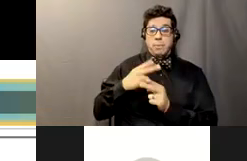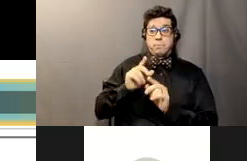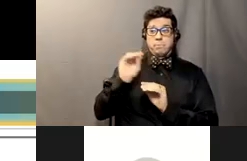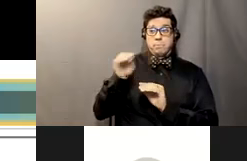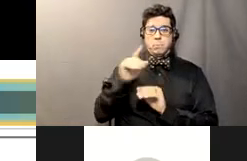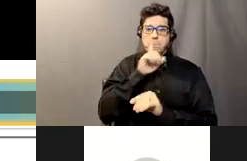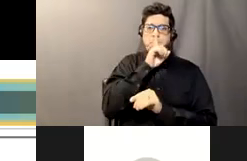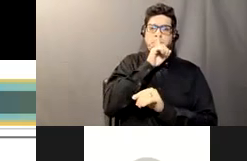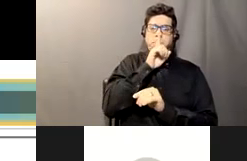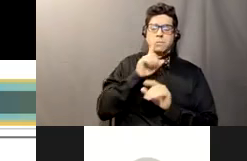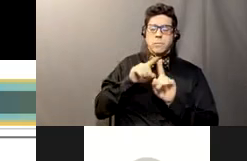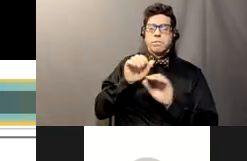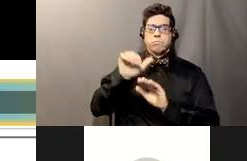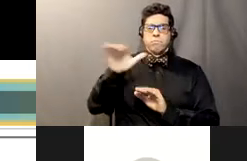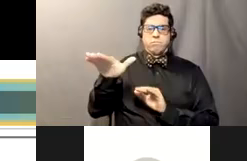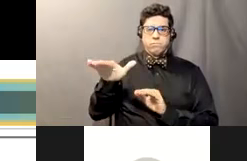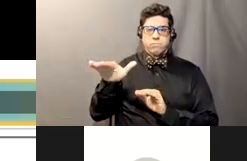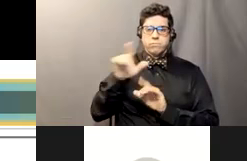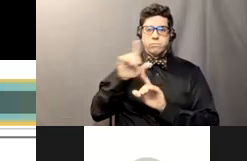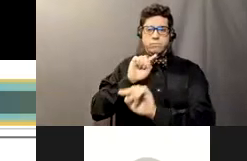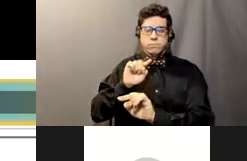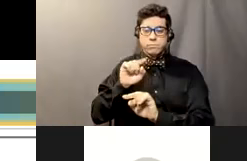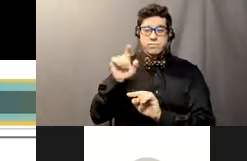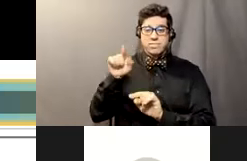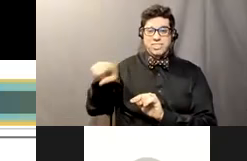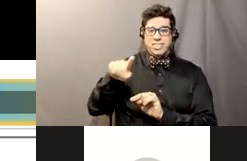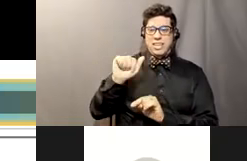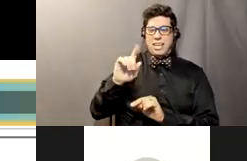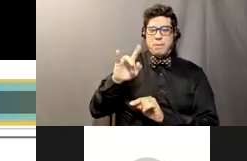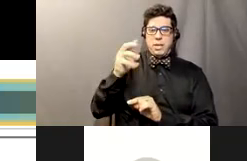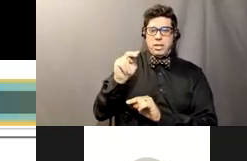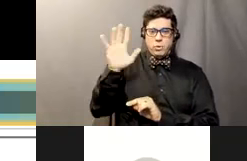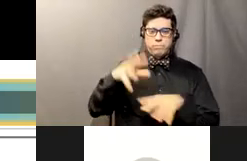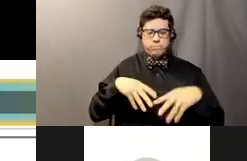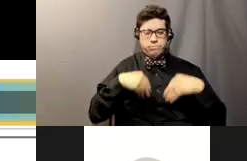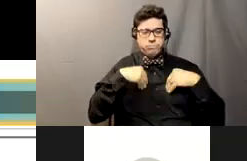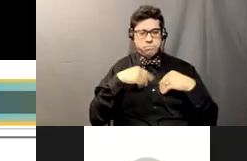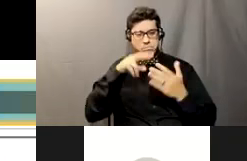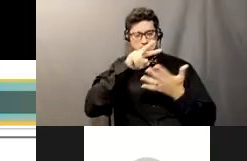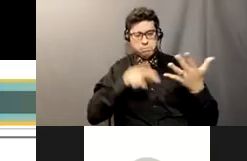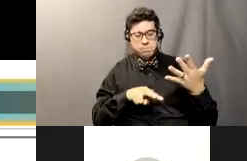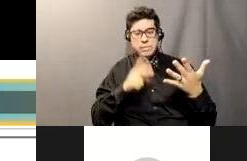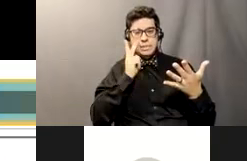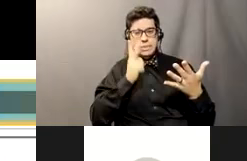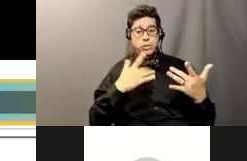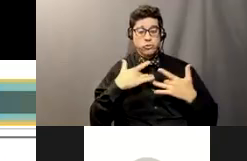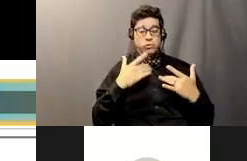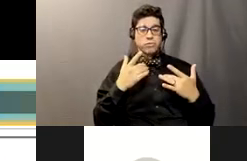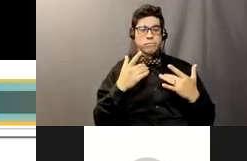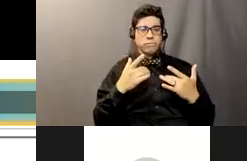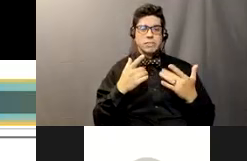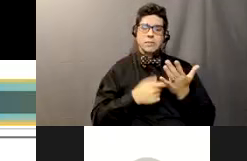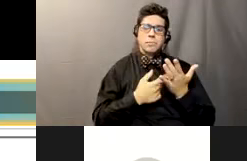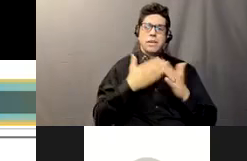to an admin. That's one of the technologies we also use in the event that there is a concern that happens after school hours or